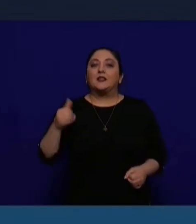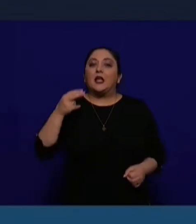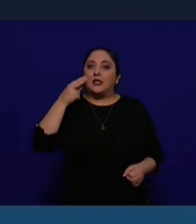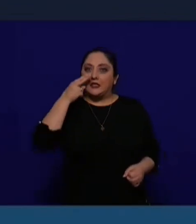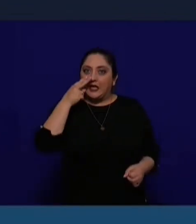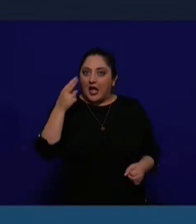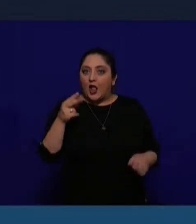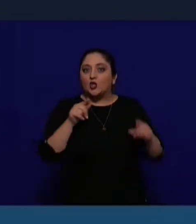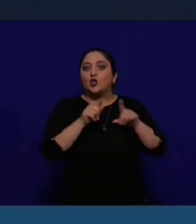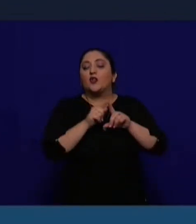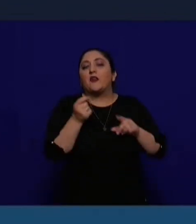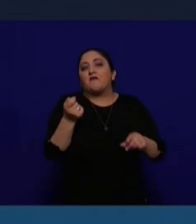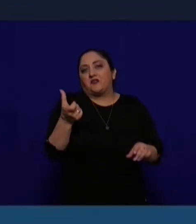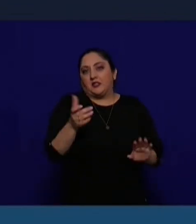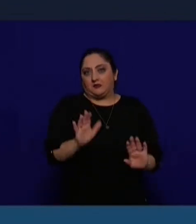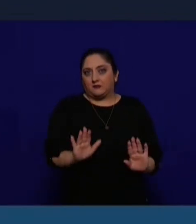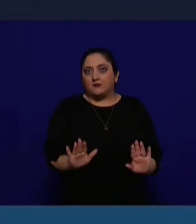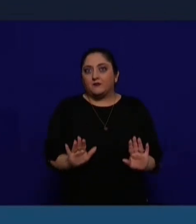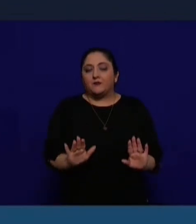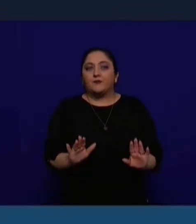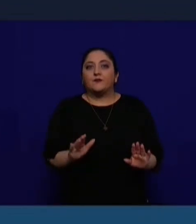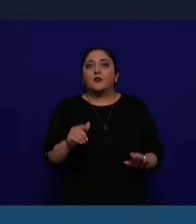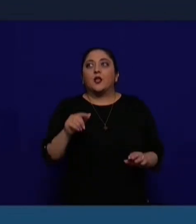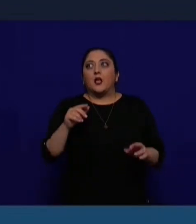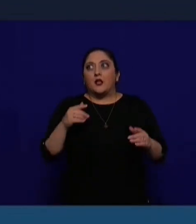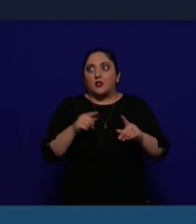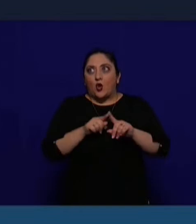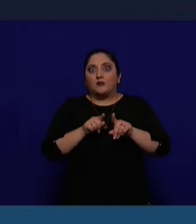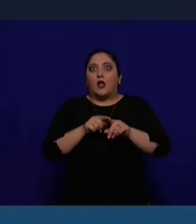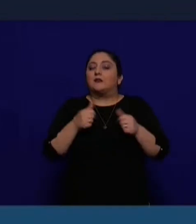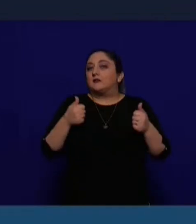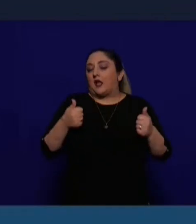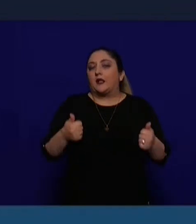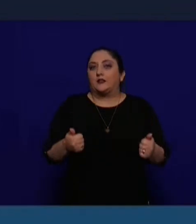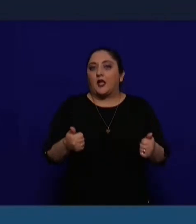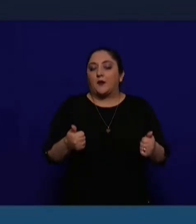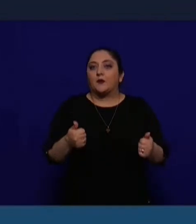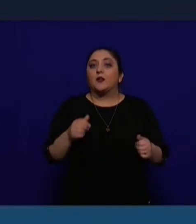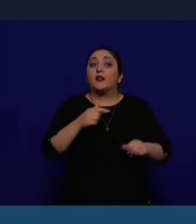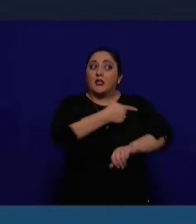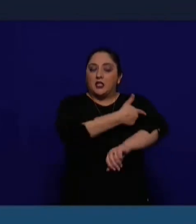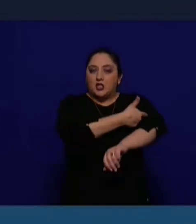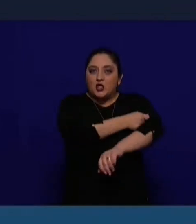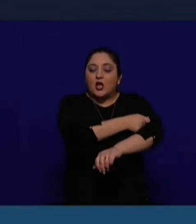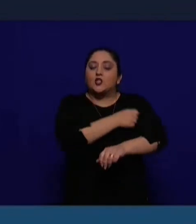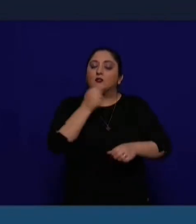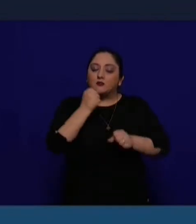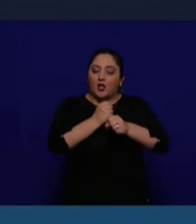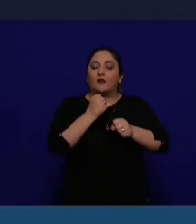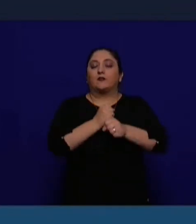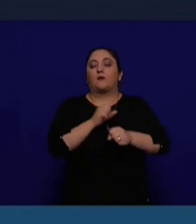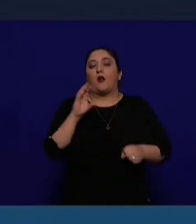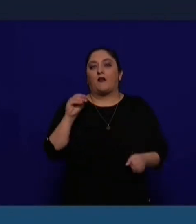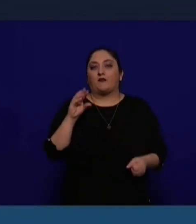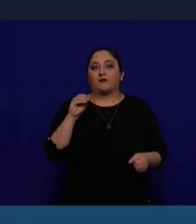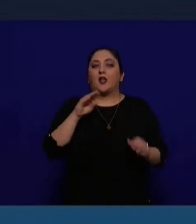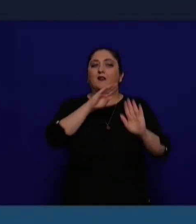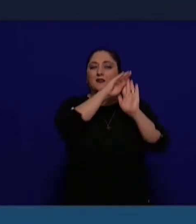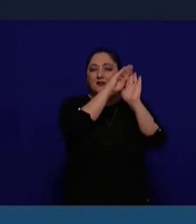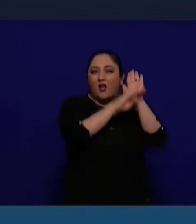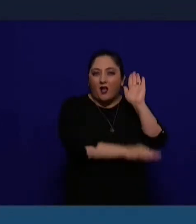huwa ammont li huwa minimu ħafna u din tawgura tajjeb ukoll li inti għandek il-vaccine li hija effettiva ukoll biex